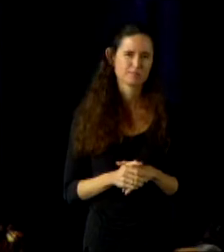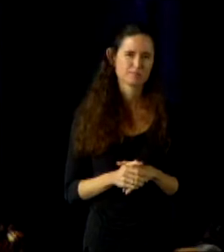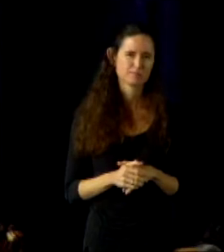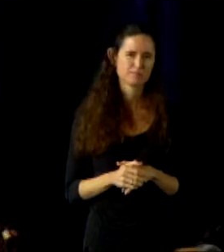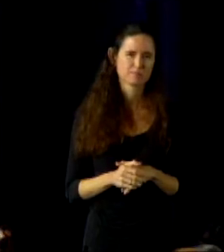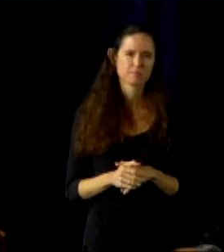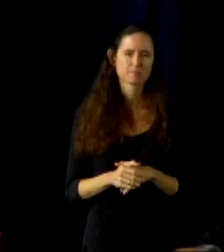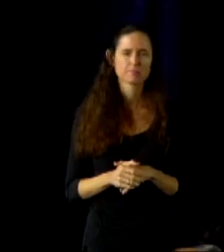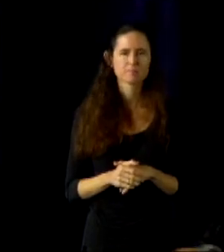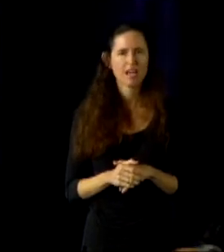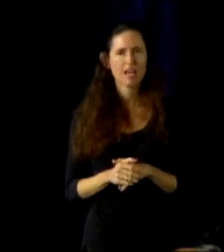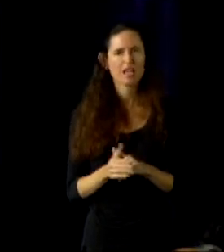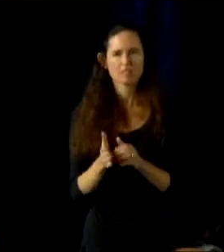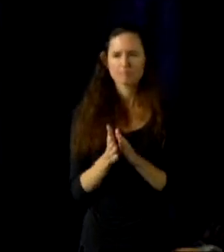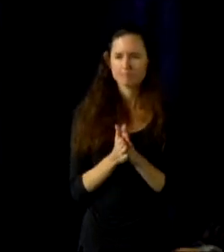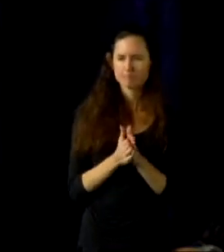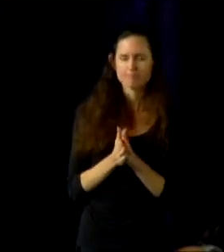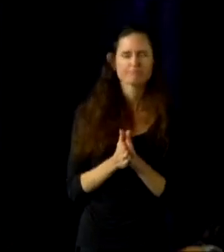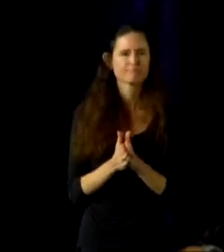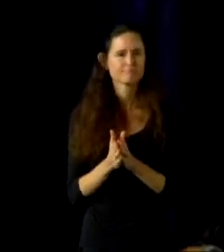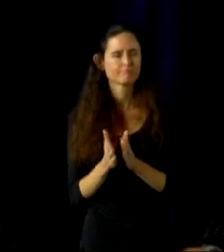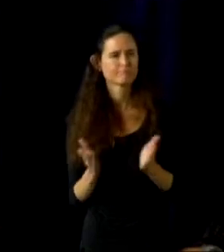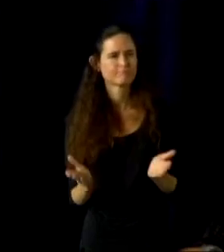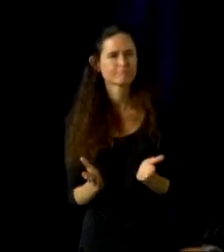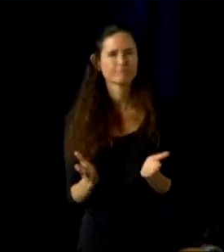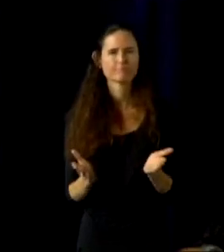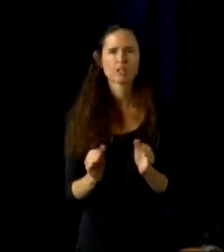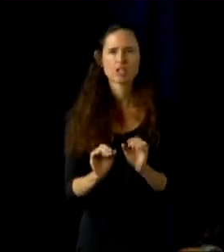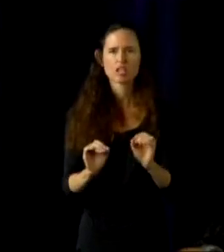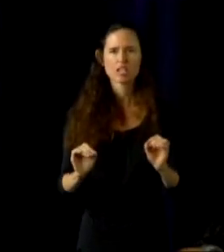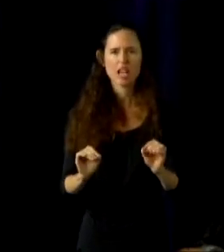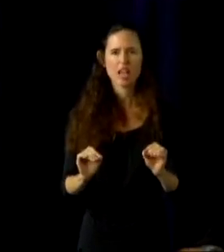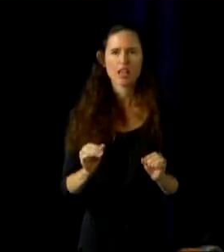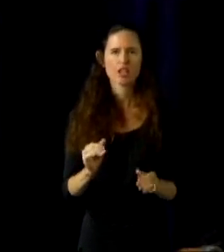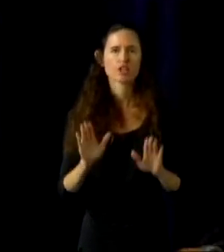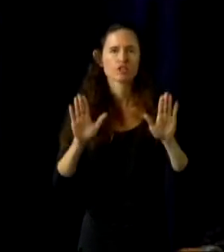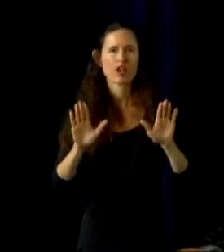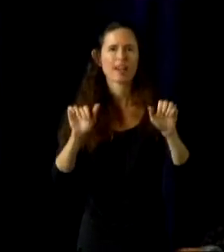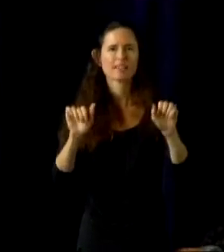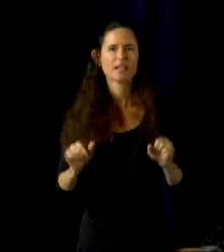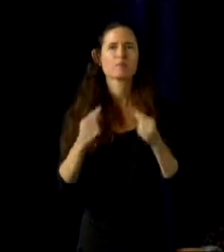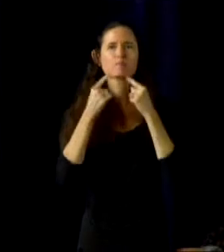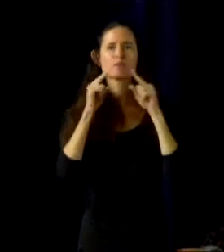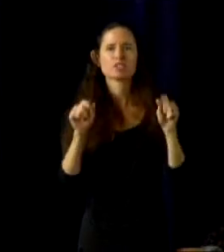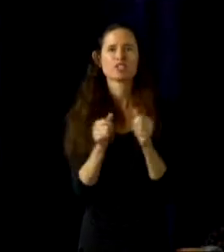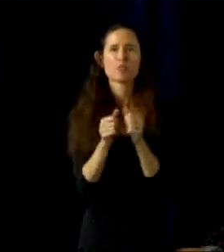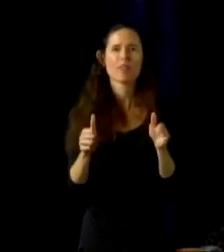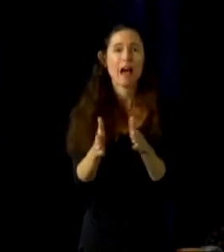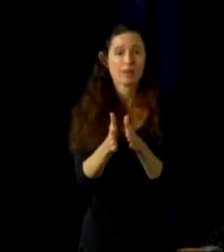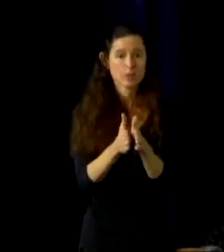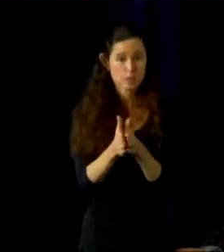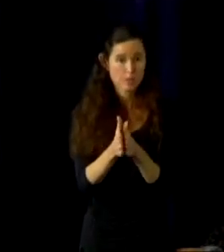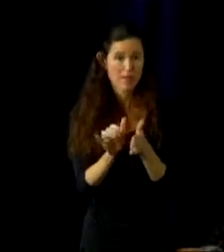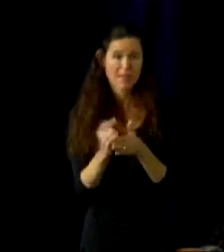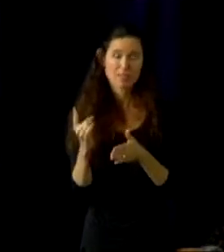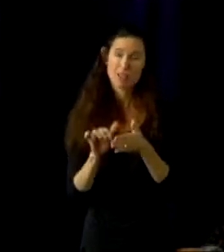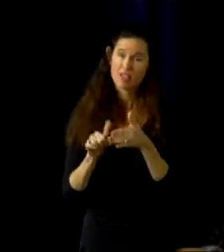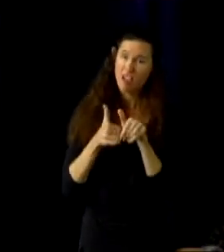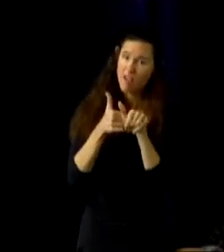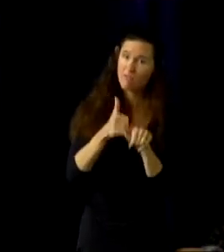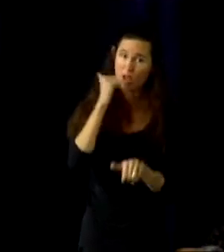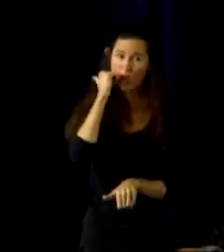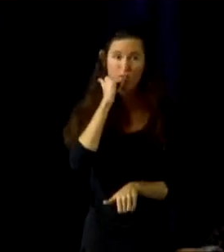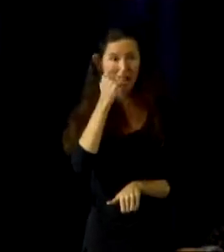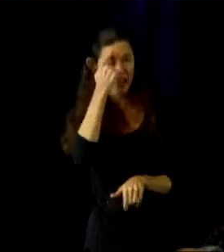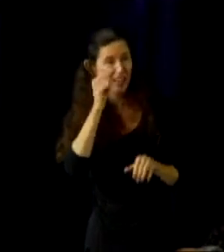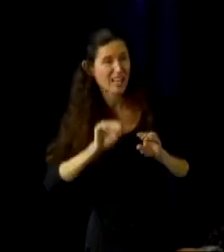And enthusiasm, you know, I think it was Ralph Waldo Emerson who said, nothing great can be achieved without enthusiasm. And it's something that I live by every day, and I think it